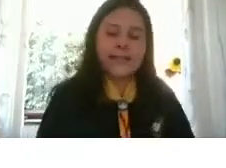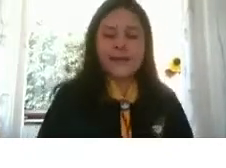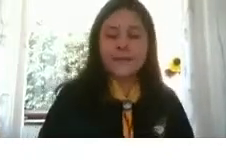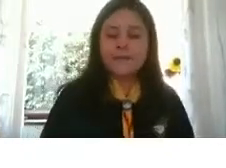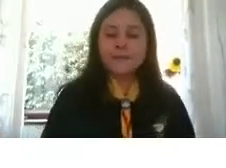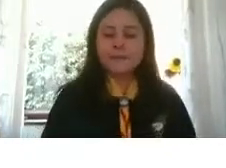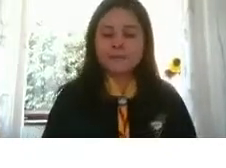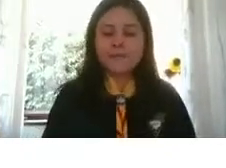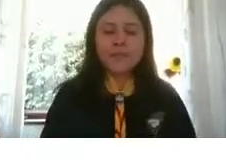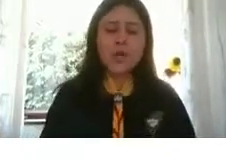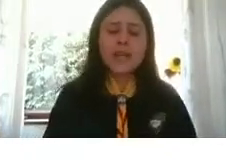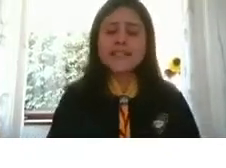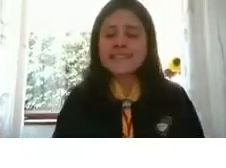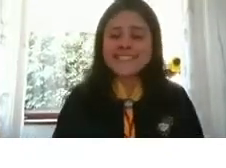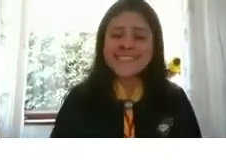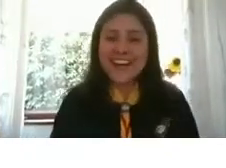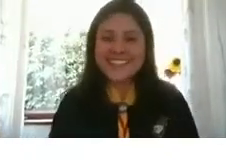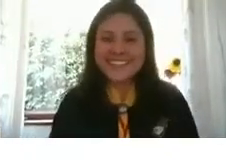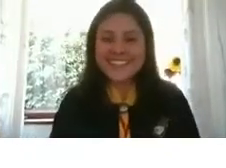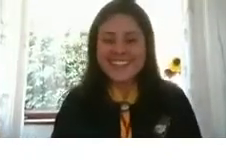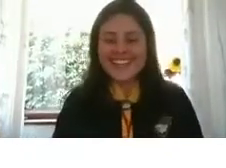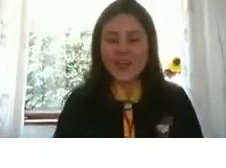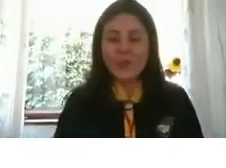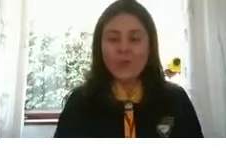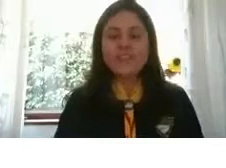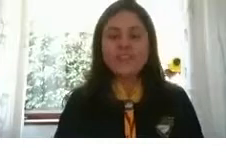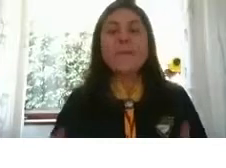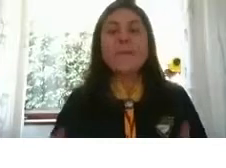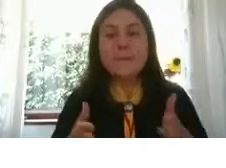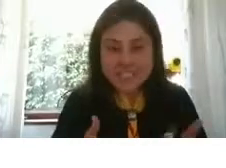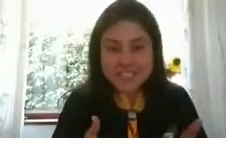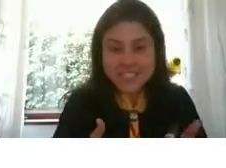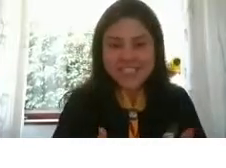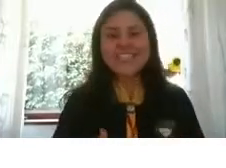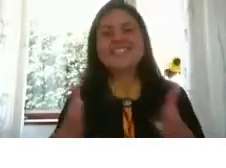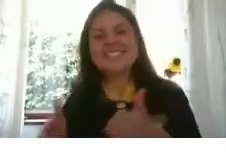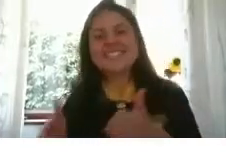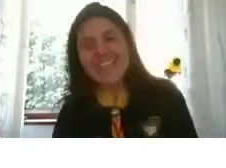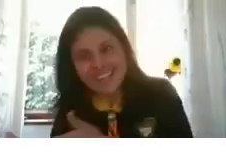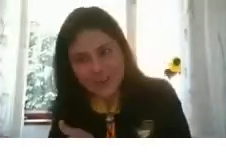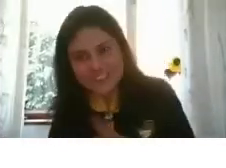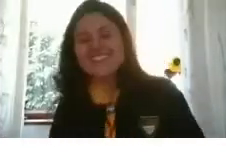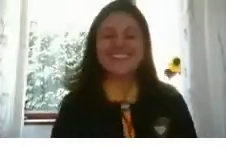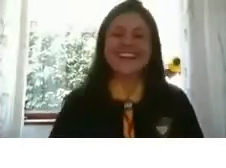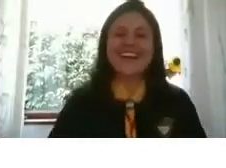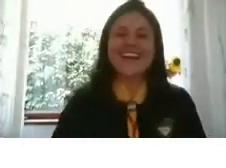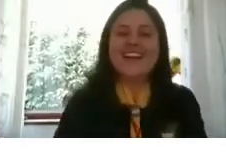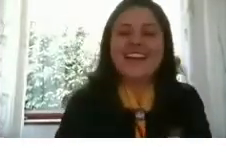And so let's start with British Sign Language.